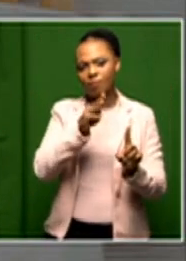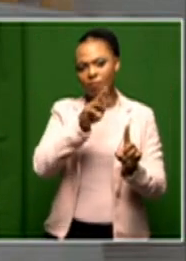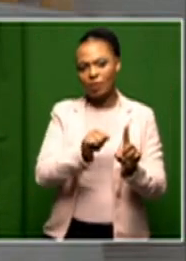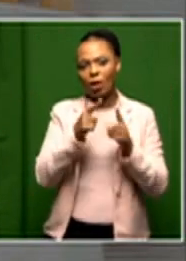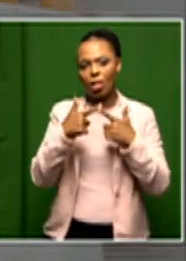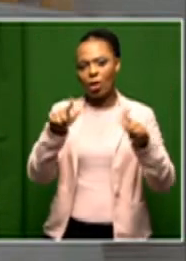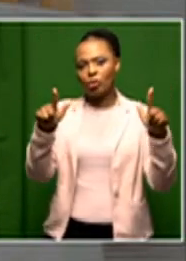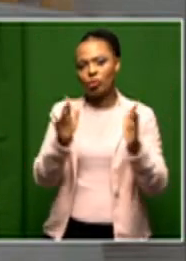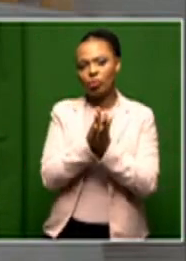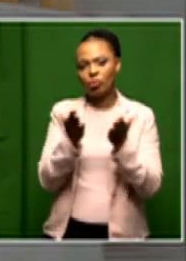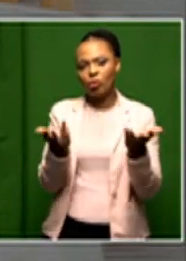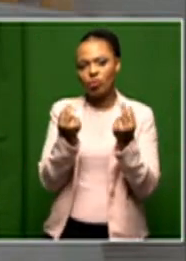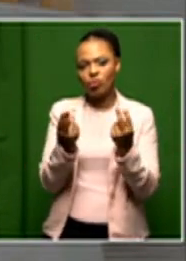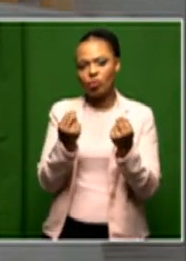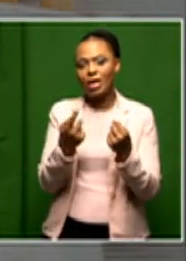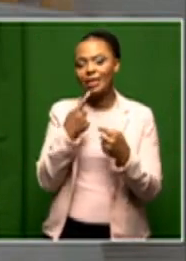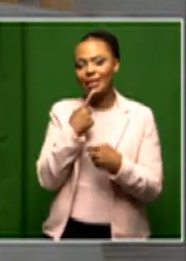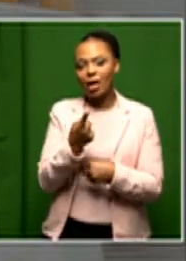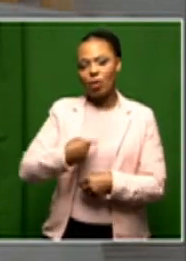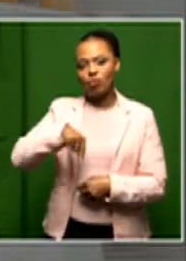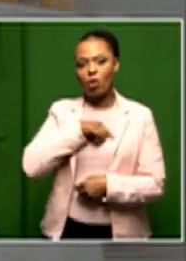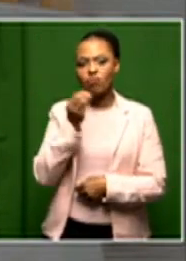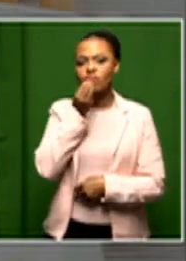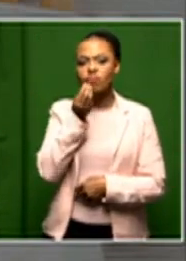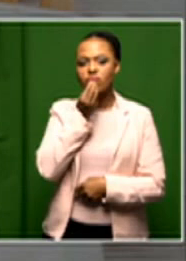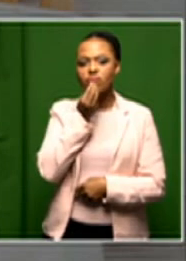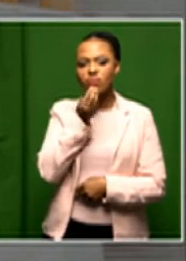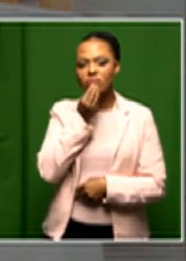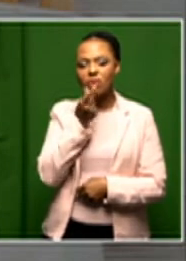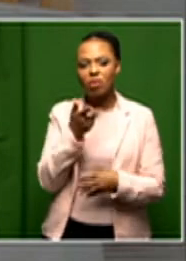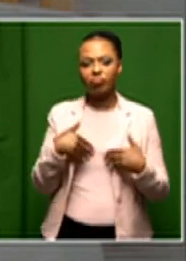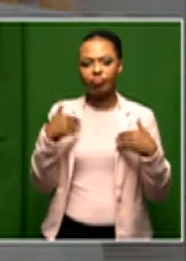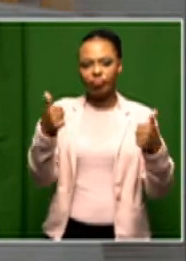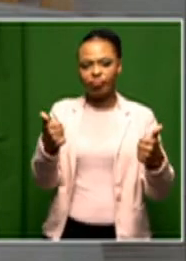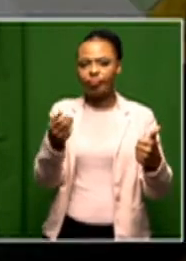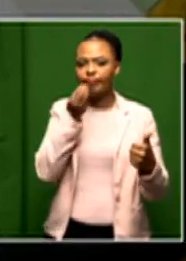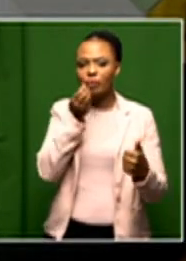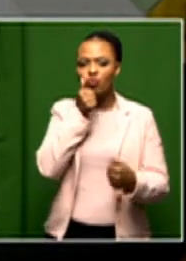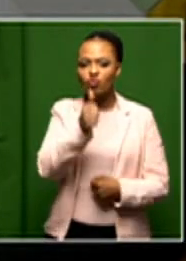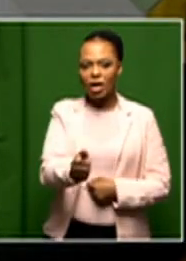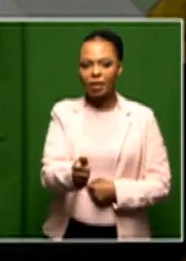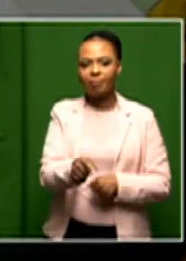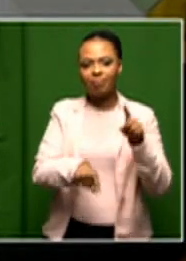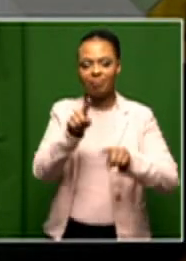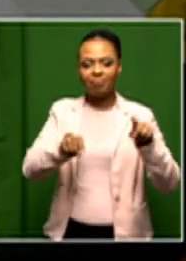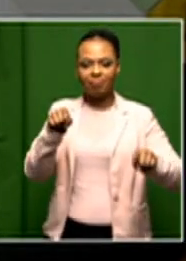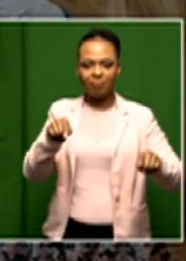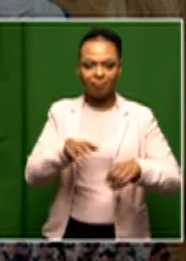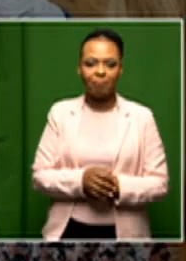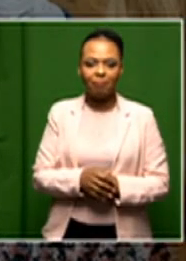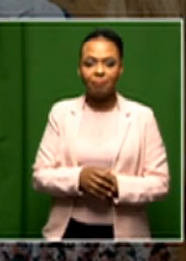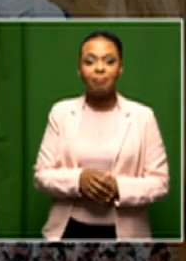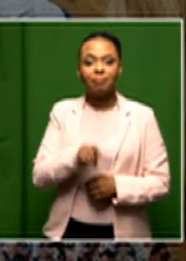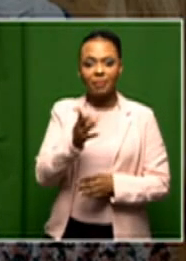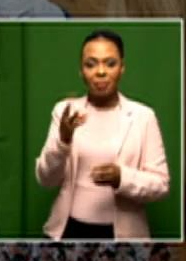new cookbook titled Let's Cook. Delicious yet nutritious easy meals and treats for kids and teens. Well, adding to her